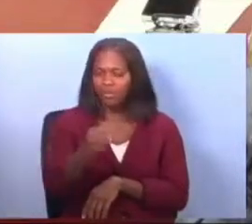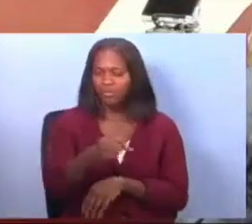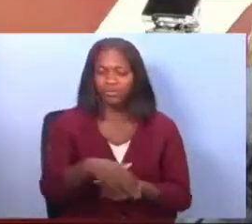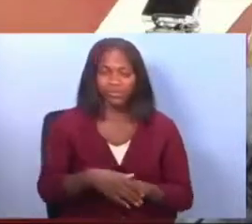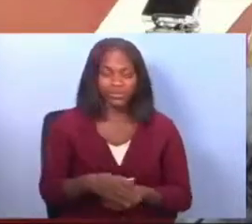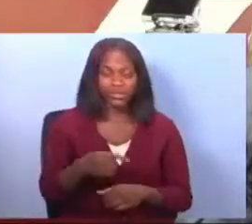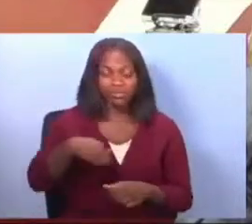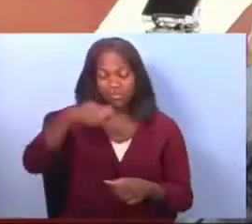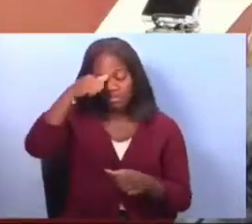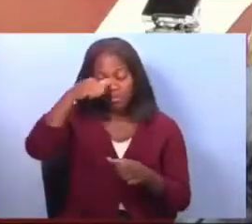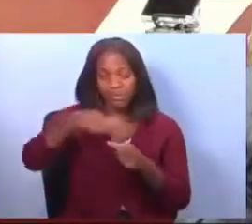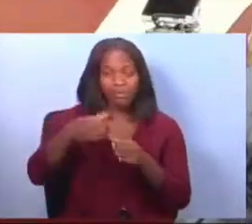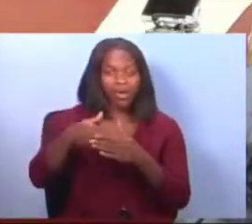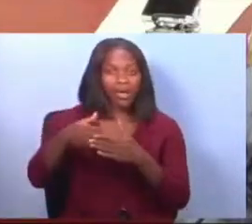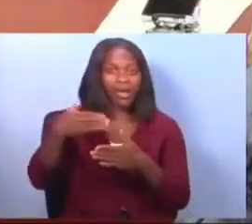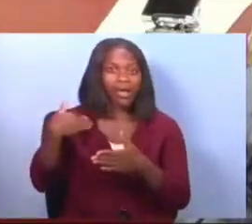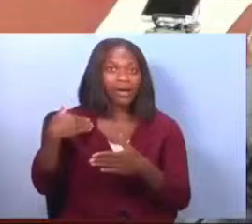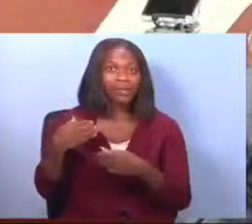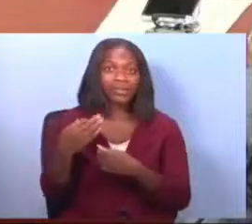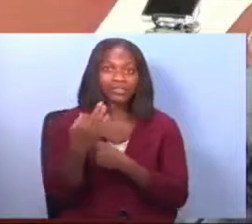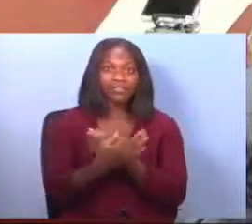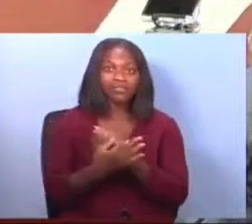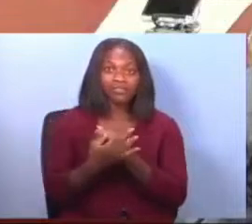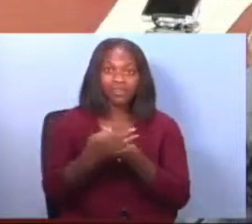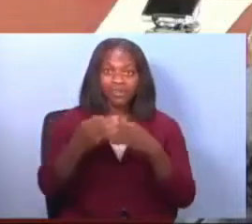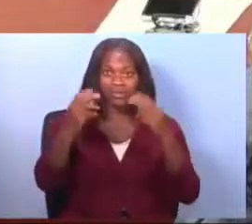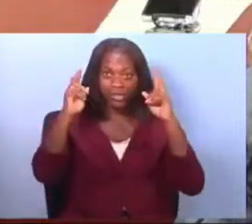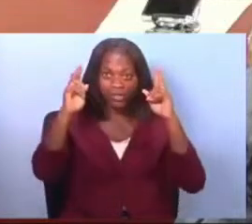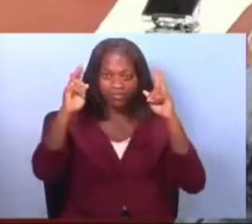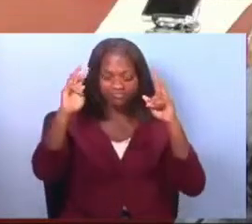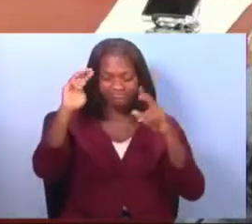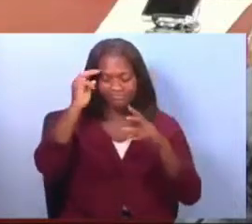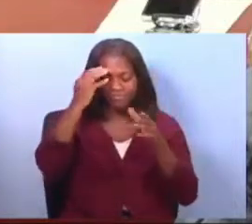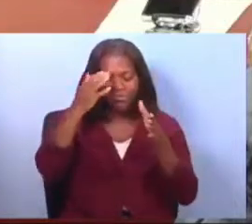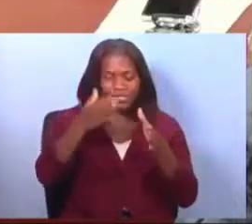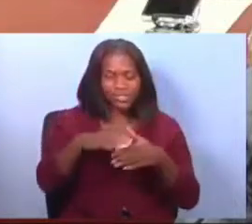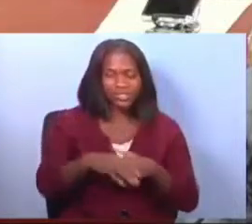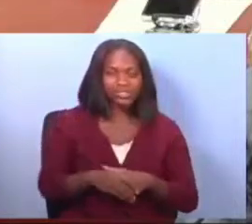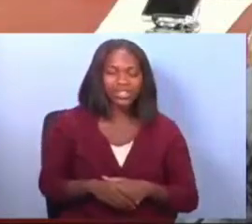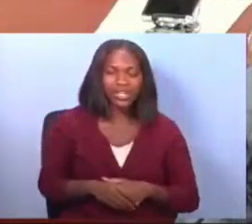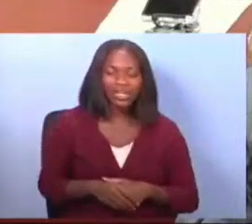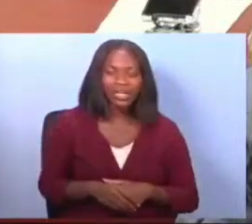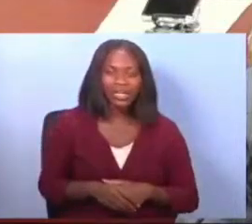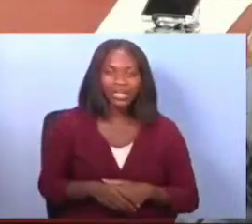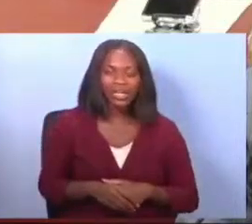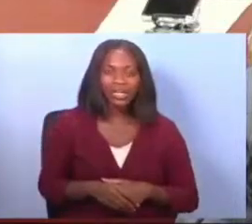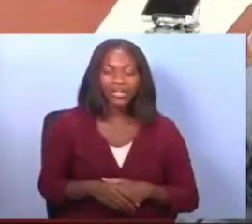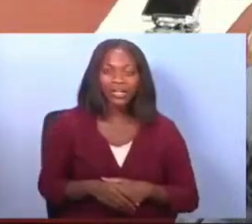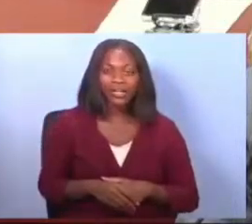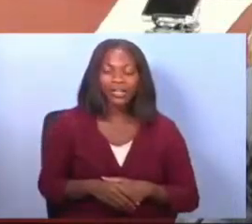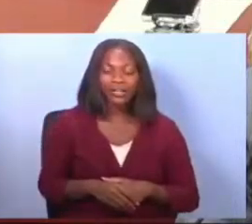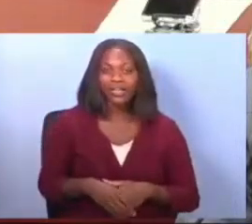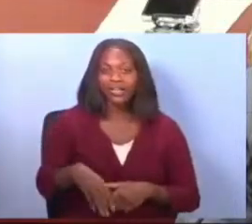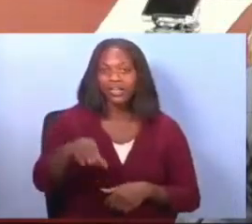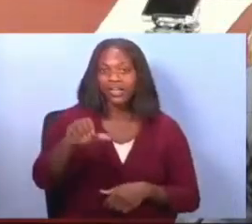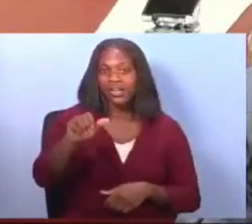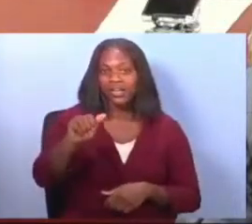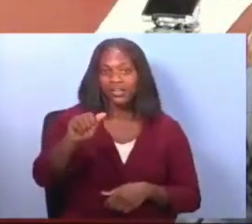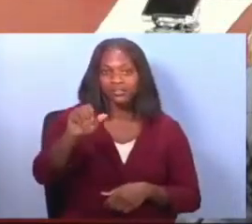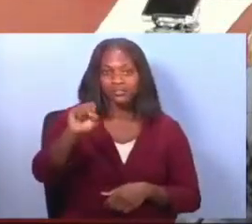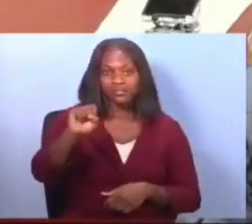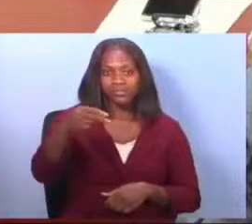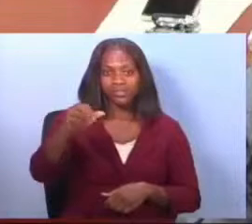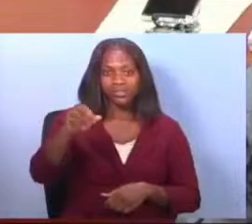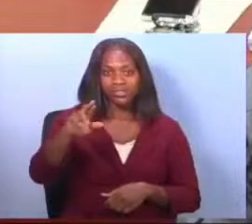Foreign Affairs Minister, Honorable Shalaya Kobuchi. I can mention the Honorable Dr. Mohammed Ibn Chambers. I can mention